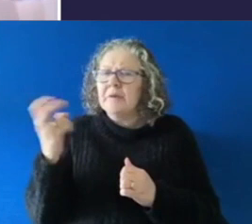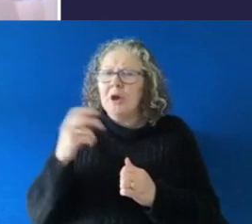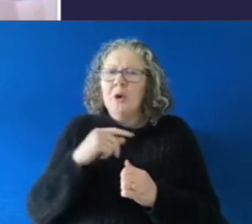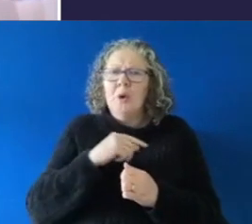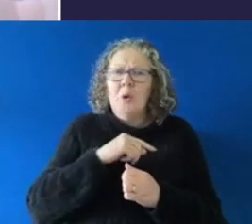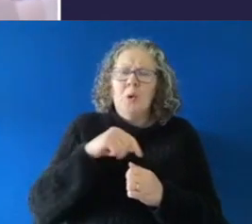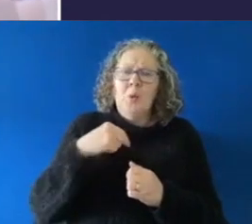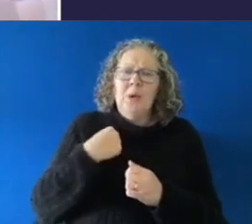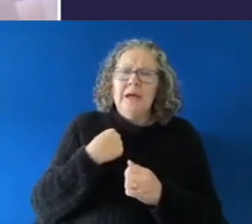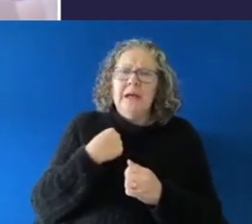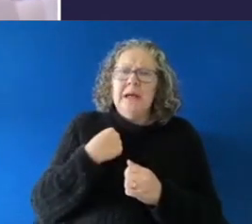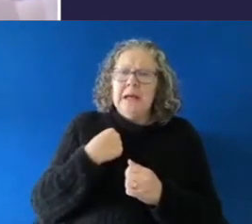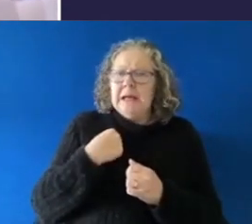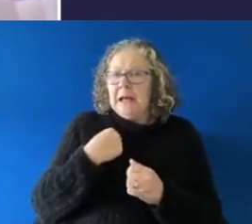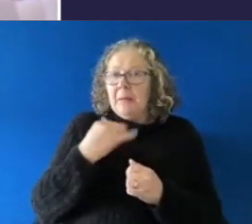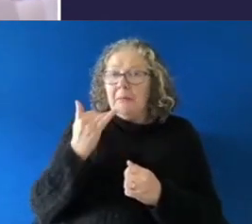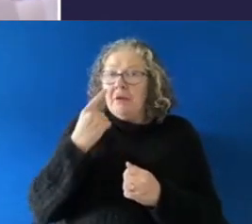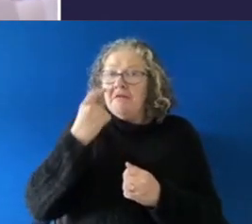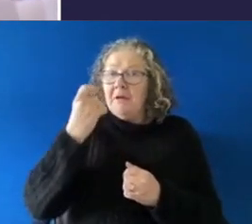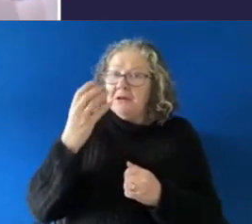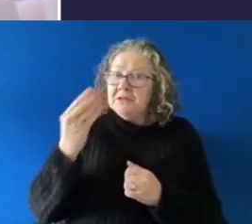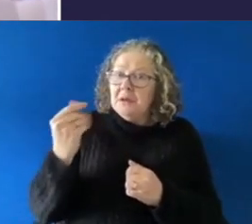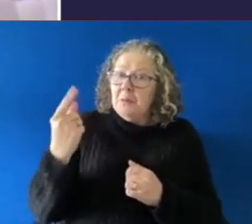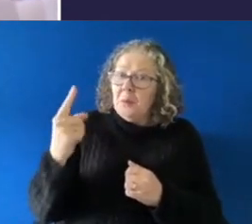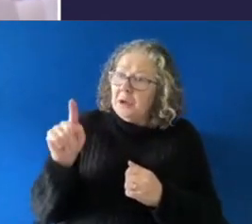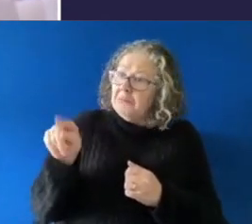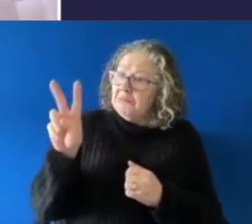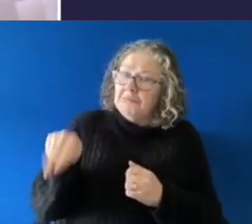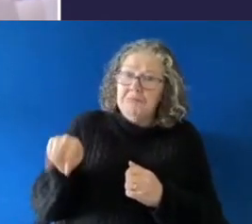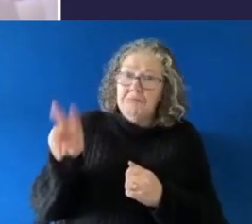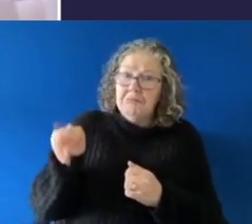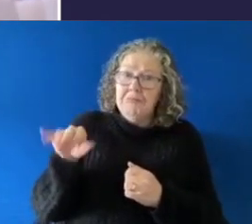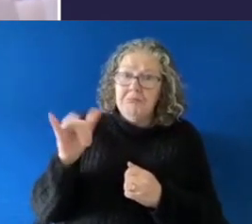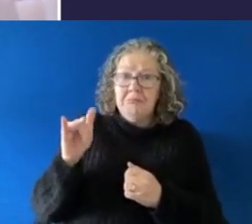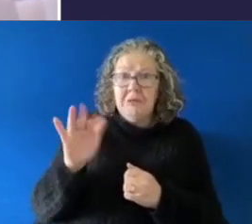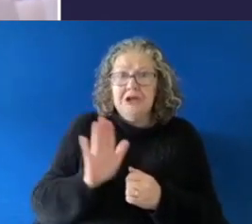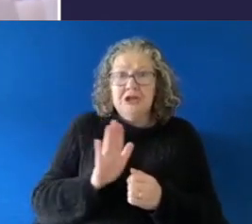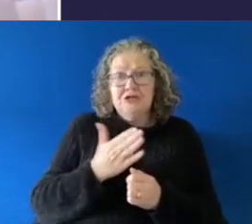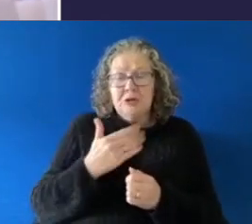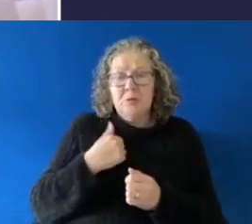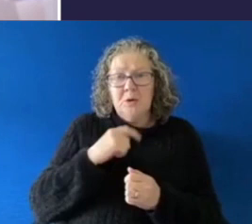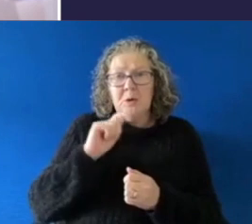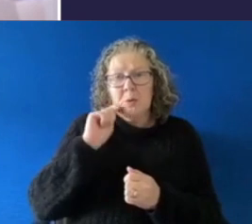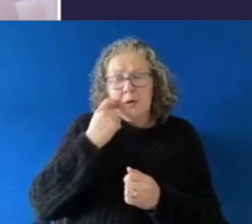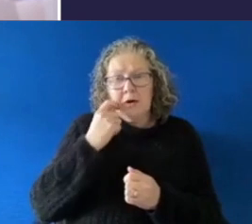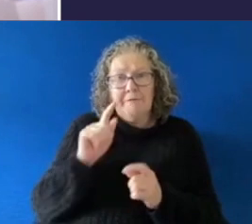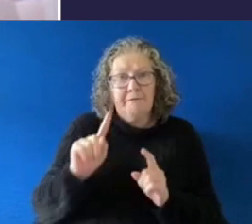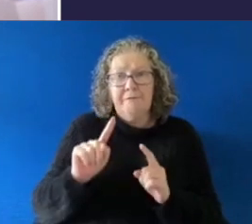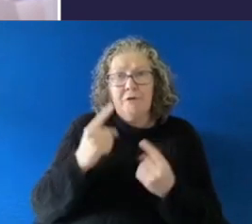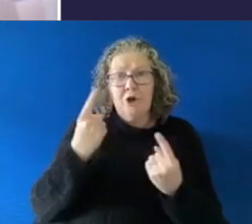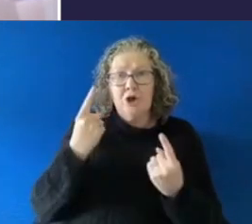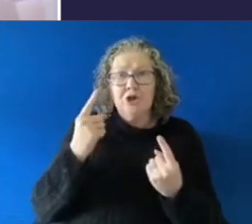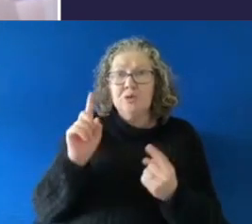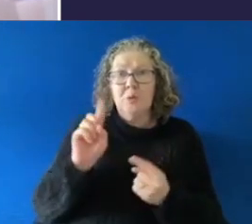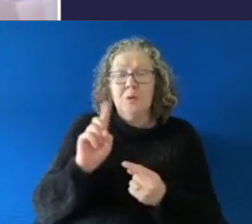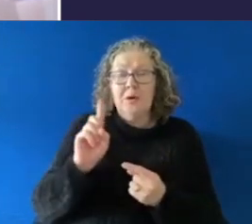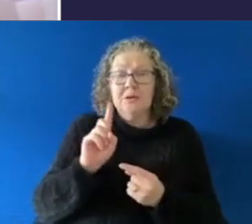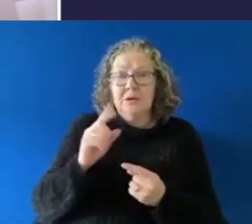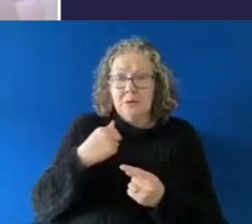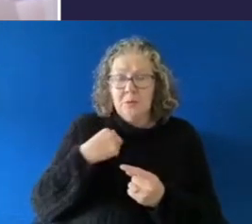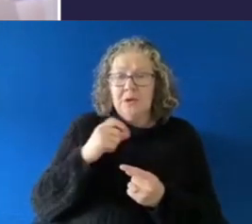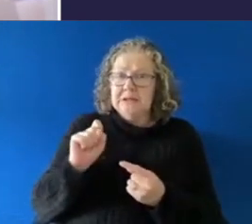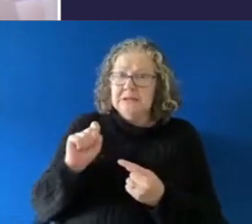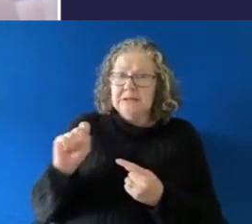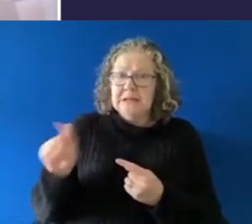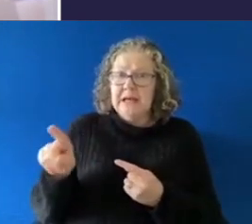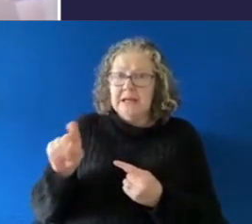we might find somebody who looks perhaps interesting, and we will send, the first thing we do with them is send through a